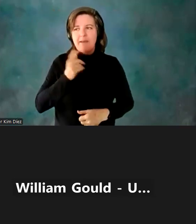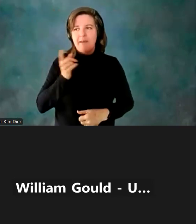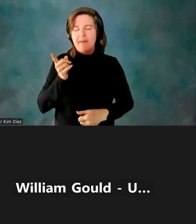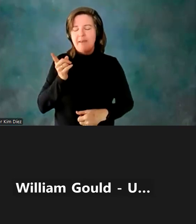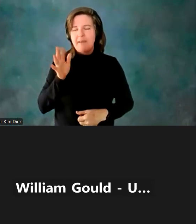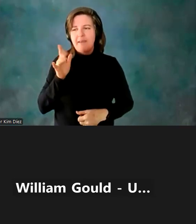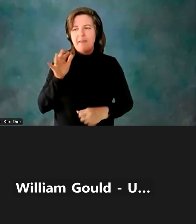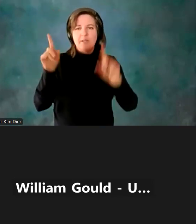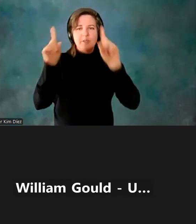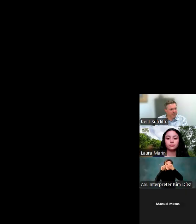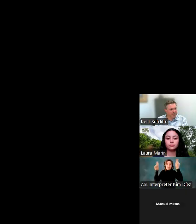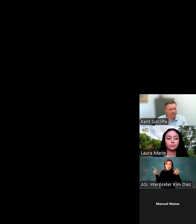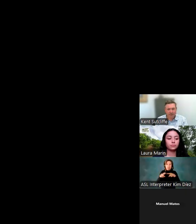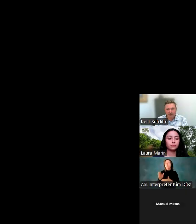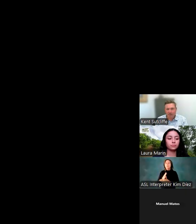screen shared.